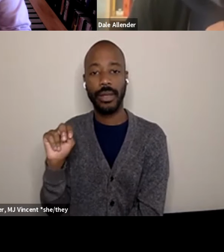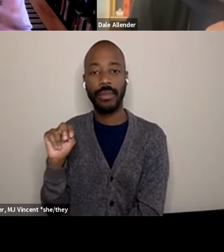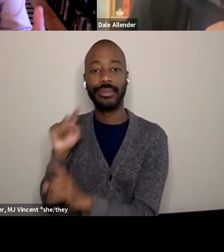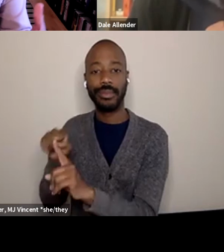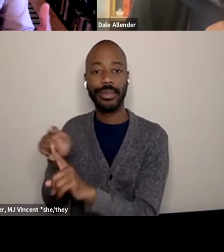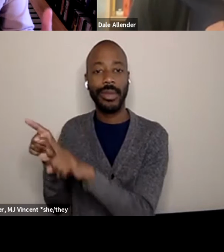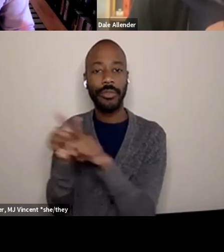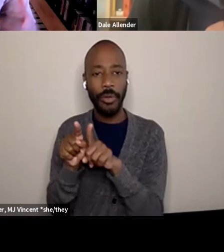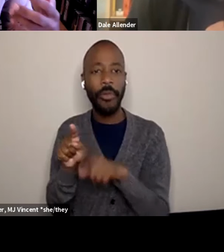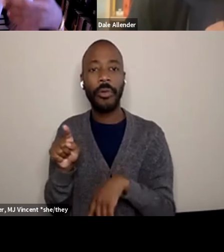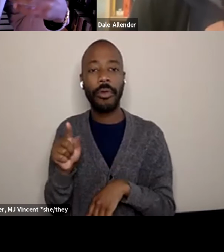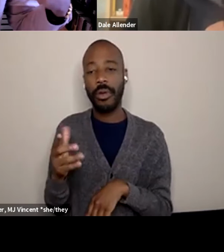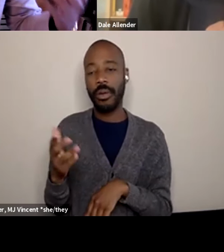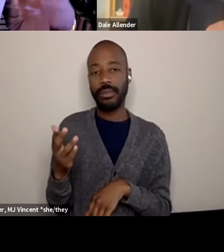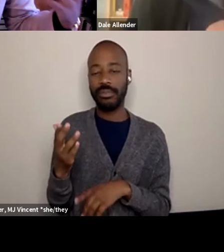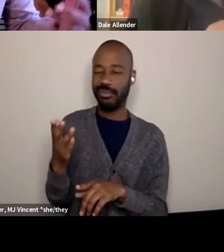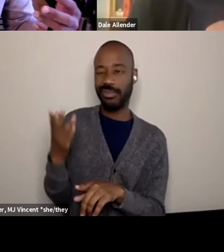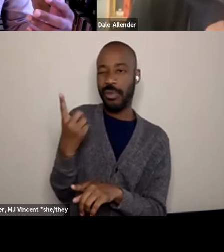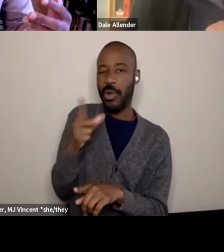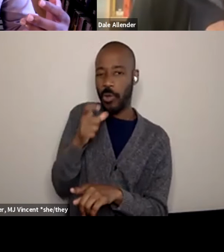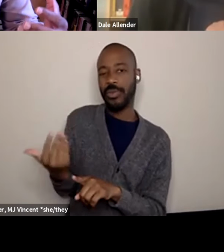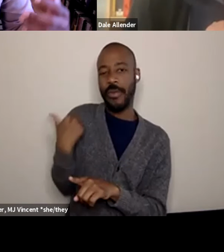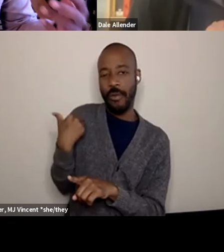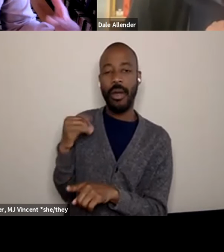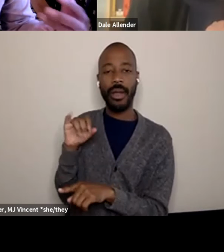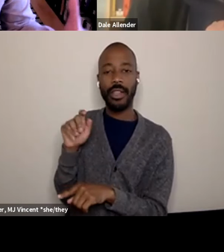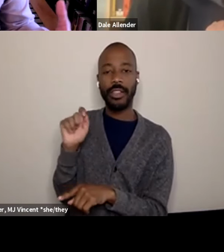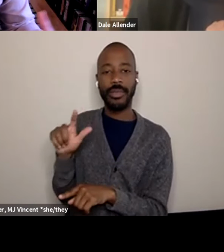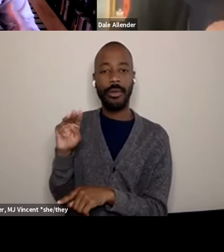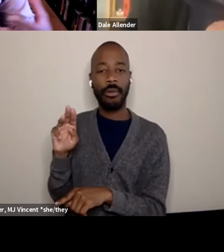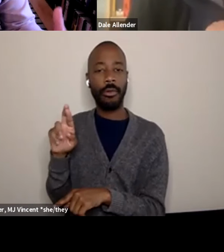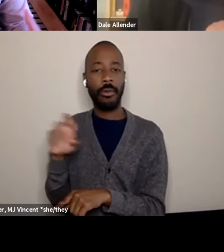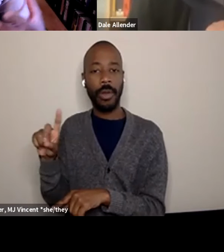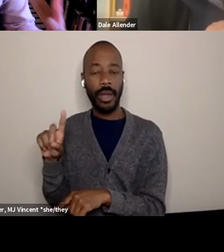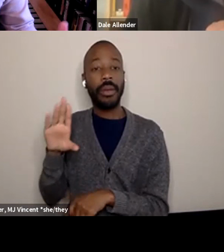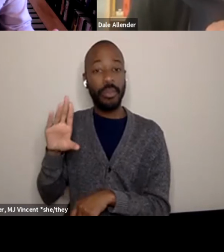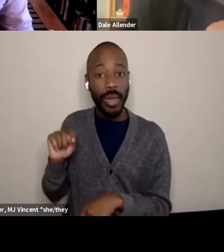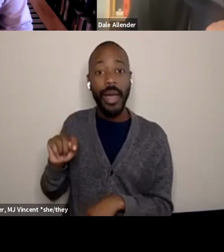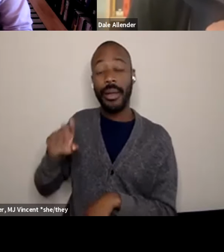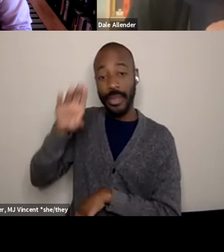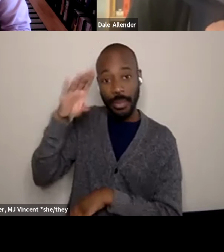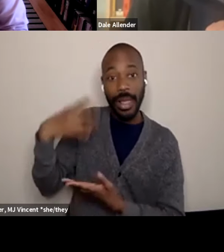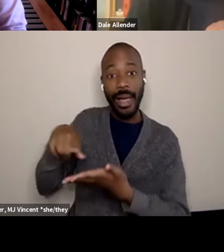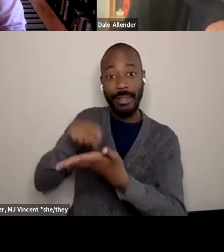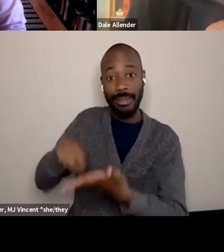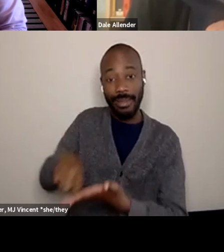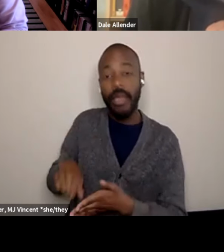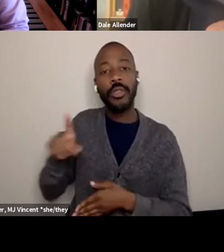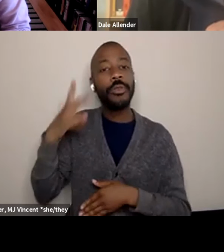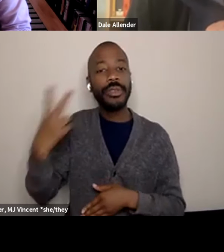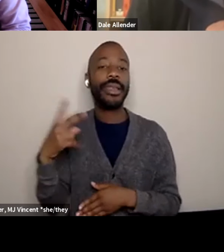you know, prior to someone like Ishmael Reed, but in the Black literary tradition in general, you see this motif of the trickster figure, whether that